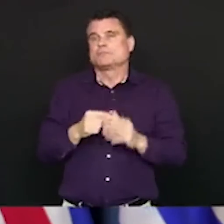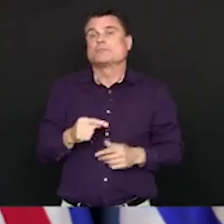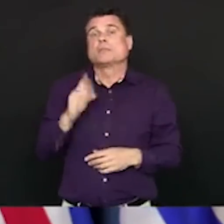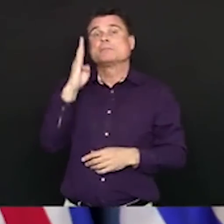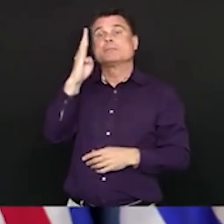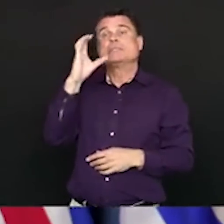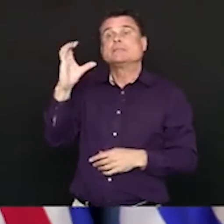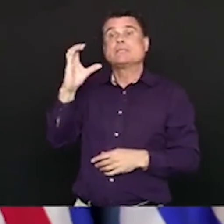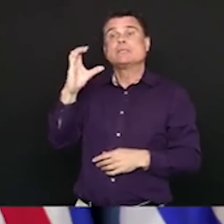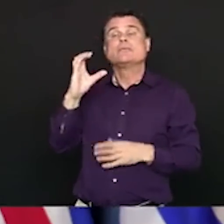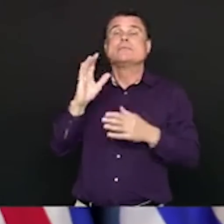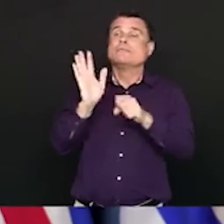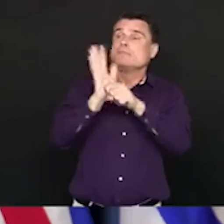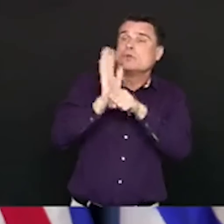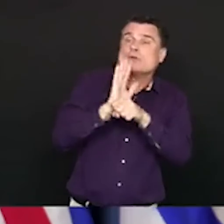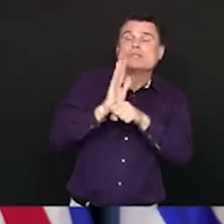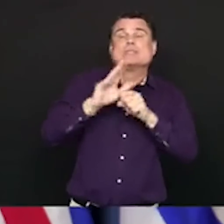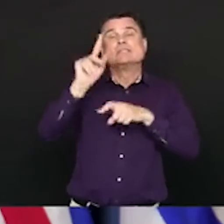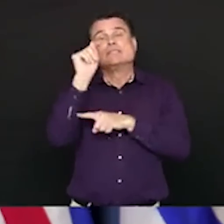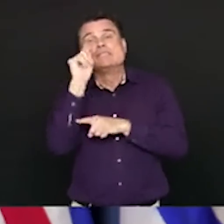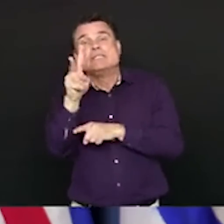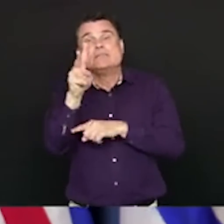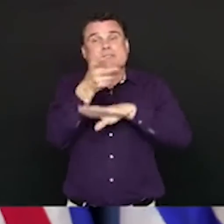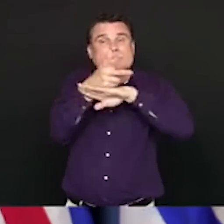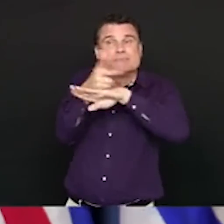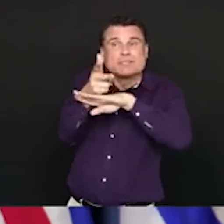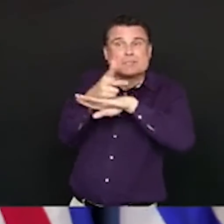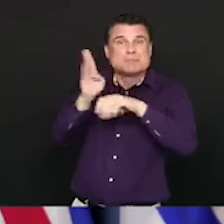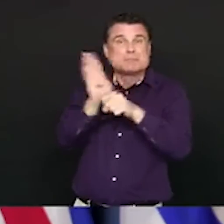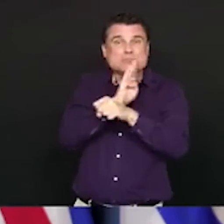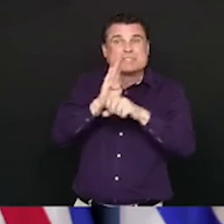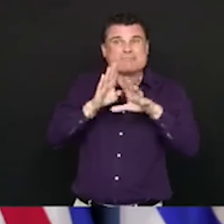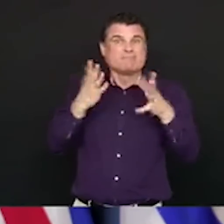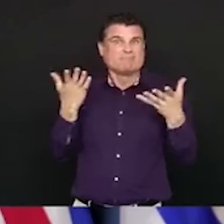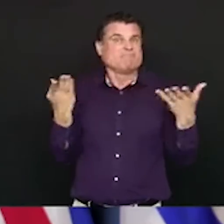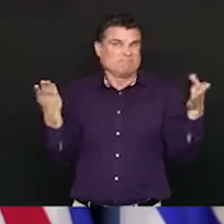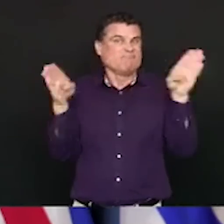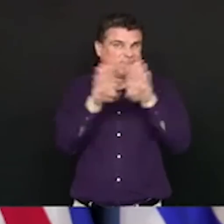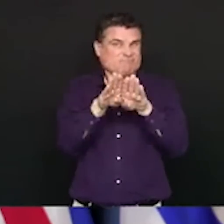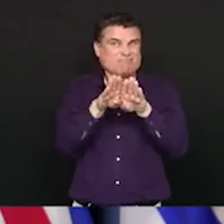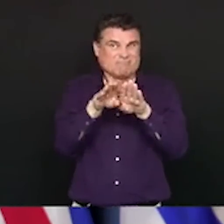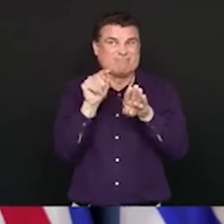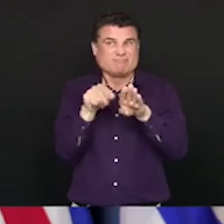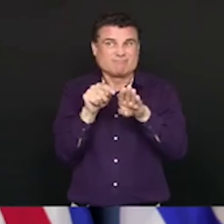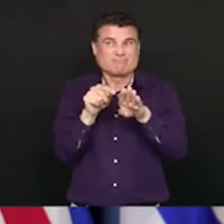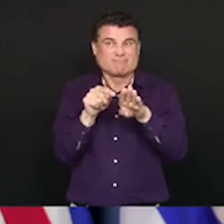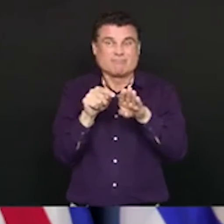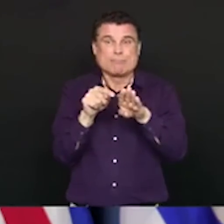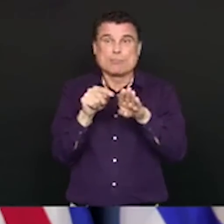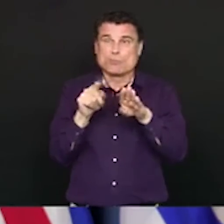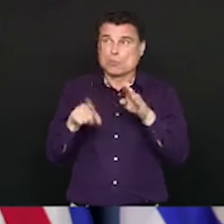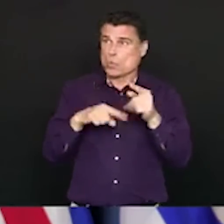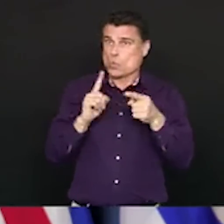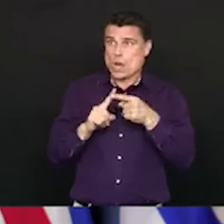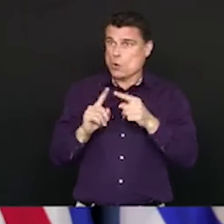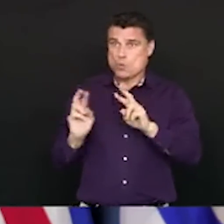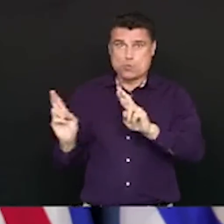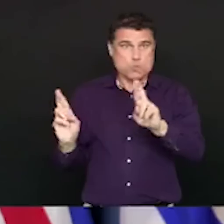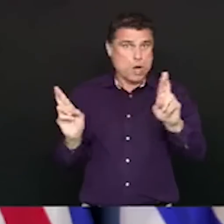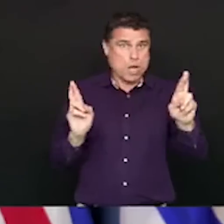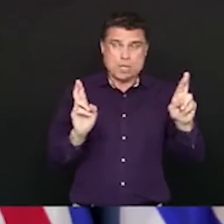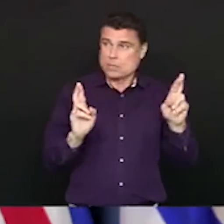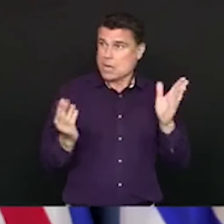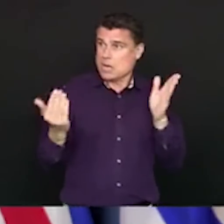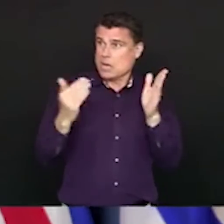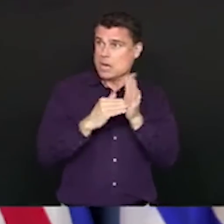North America. And we want to be in a position, based on the initiatives that we've undertaken and the hard work of British Columbians, to say to those